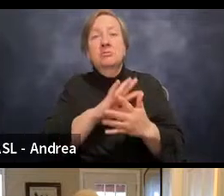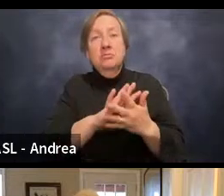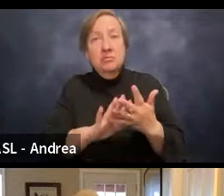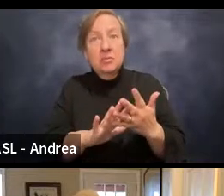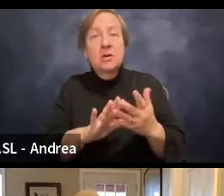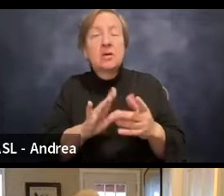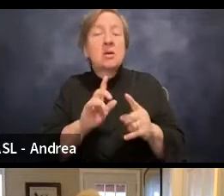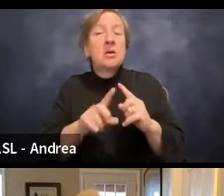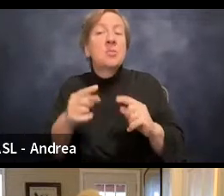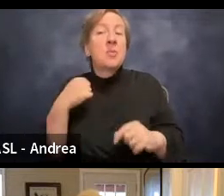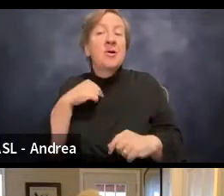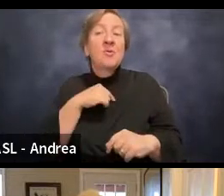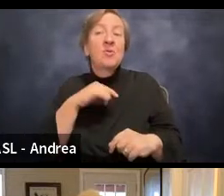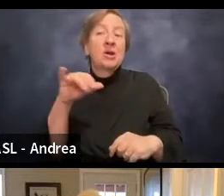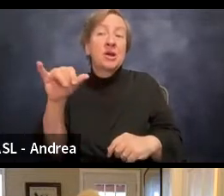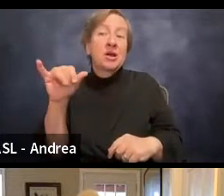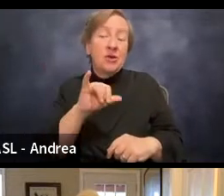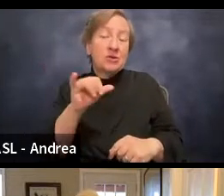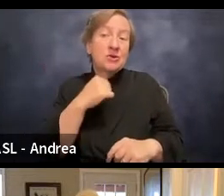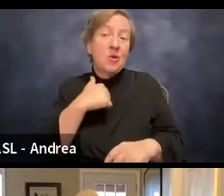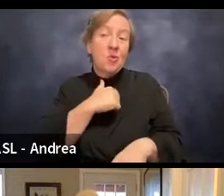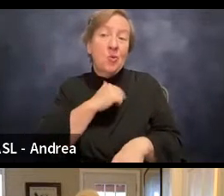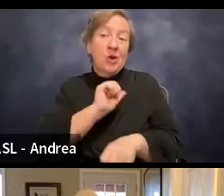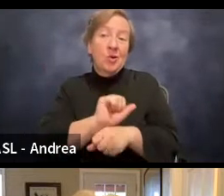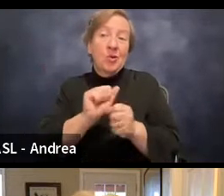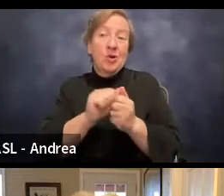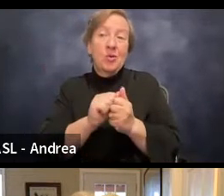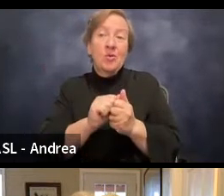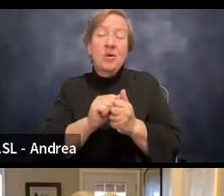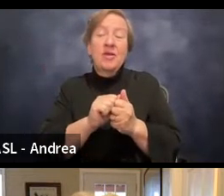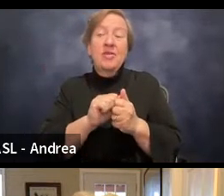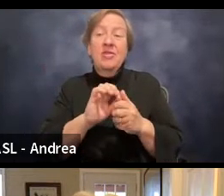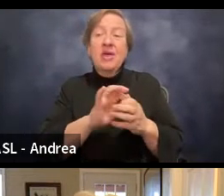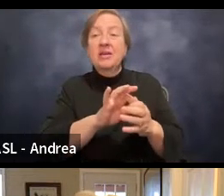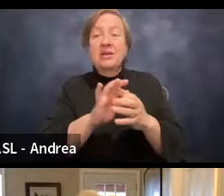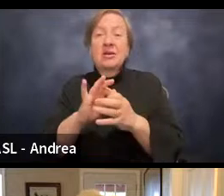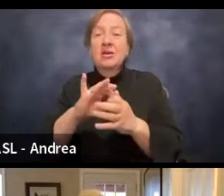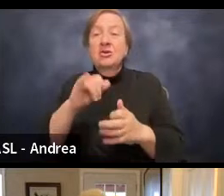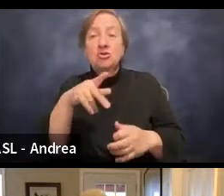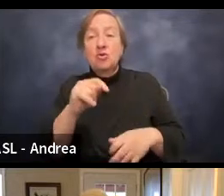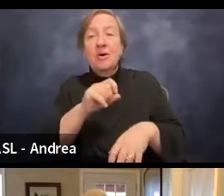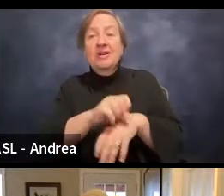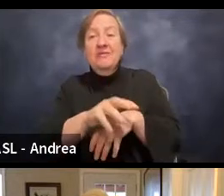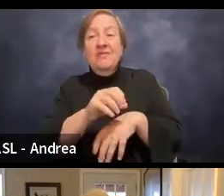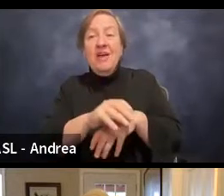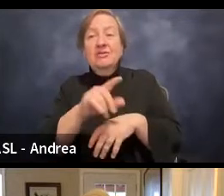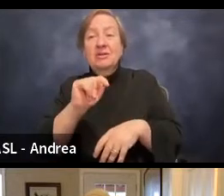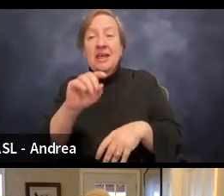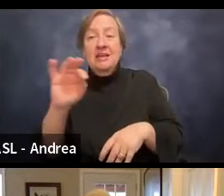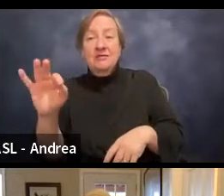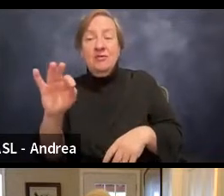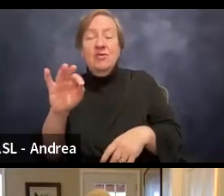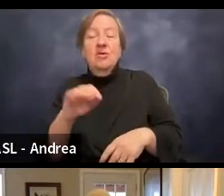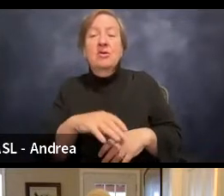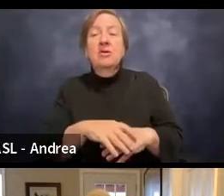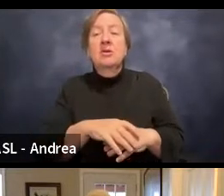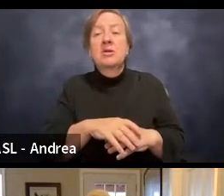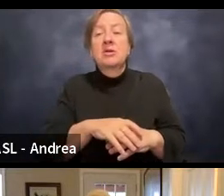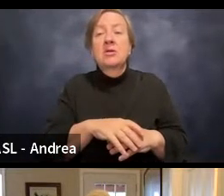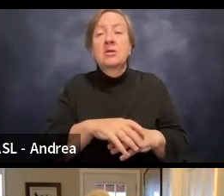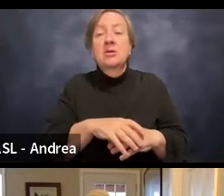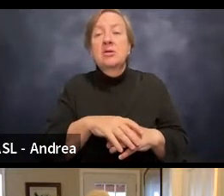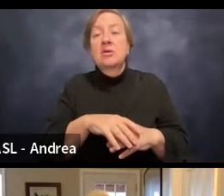but we work with the Joint Advisory Task Force, the JTF, which we meet